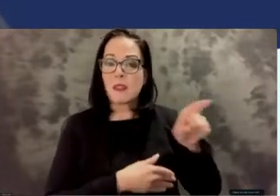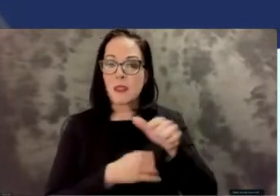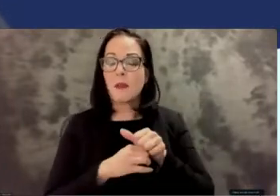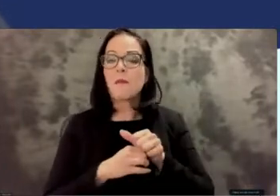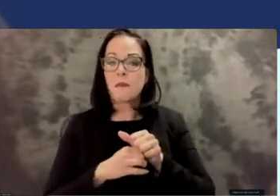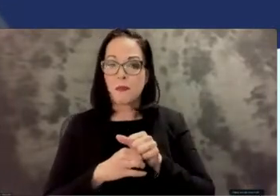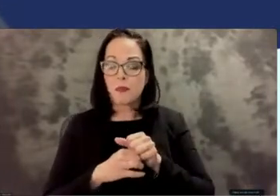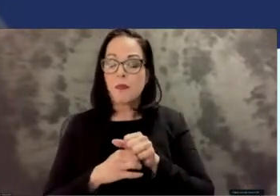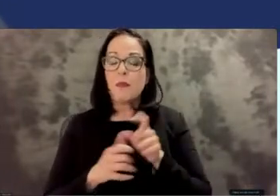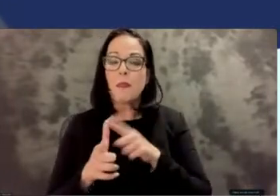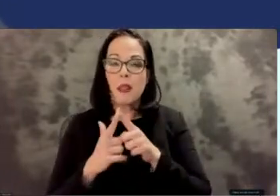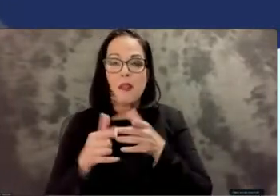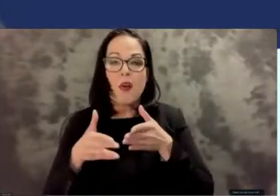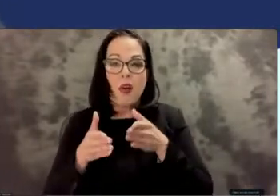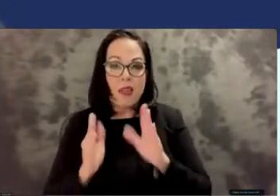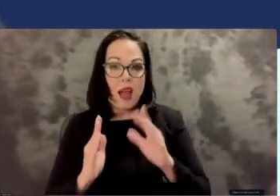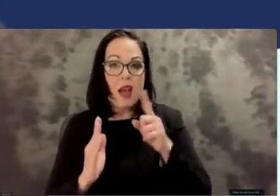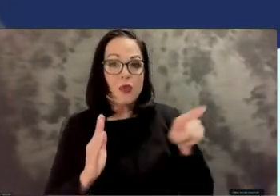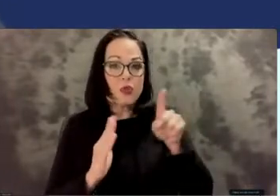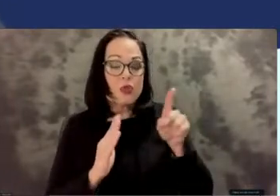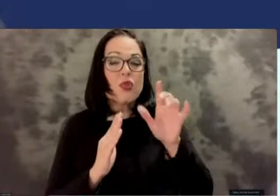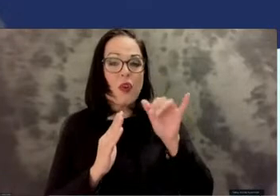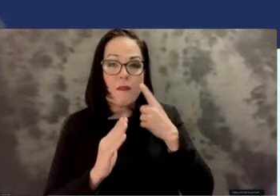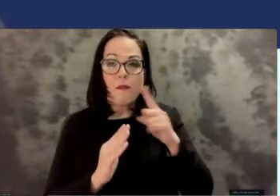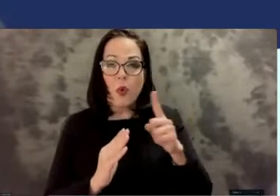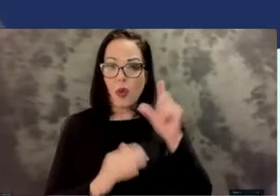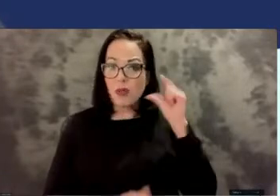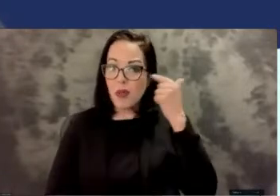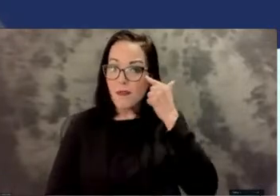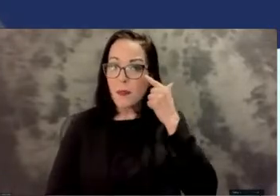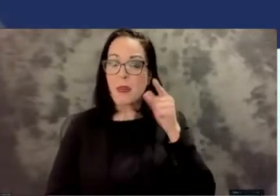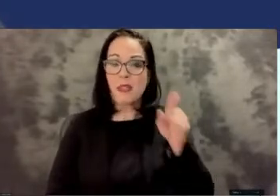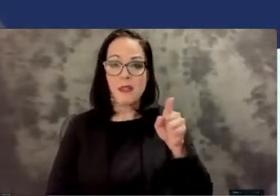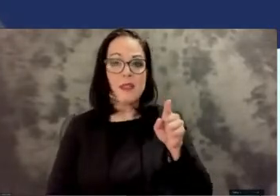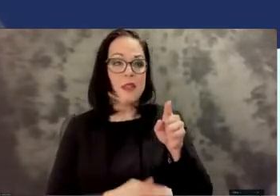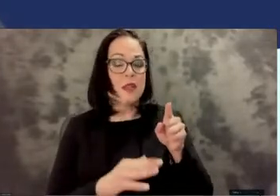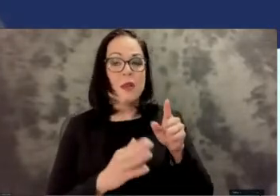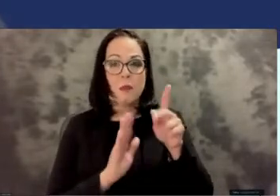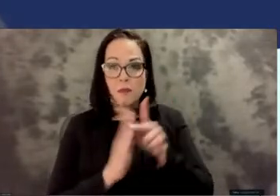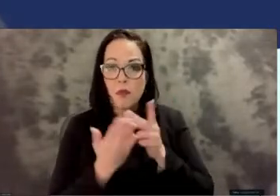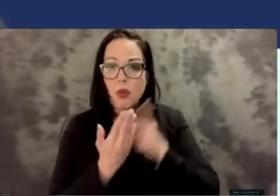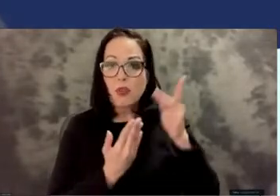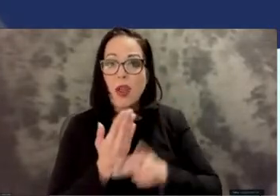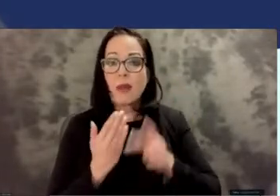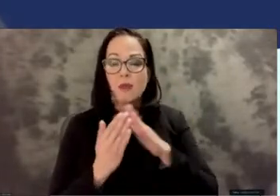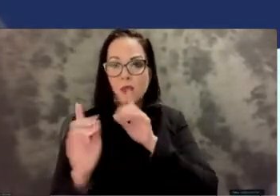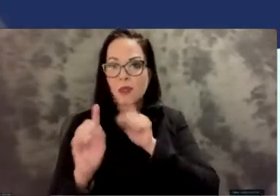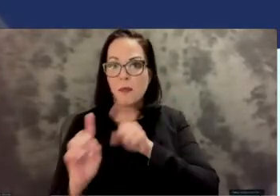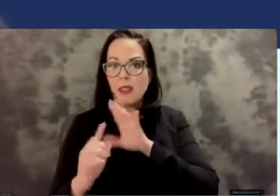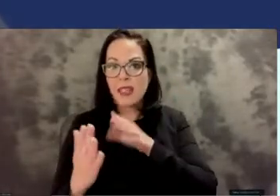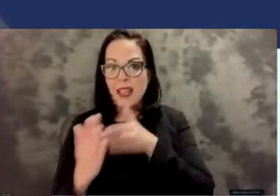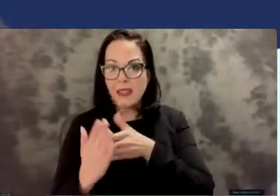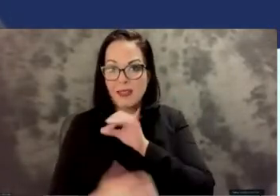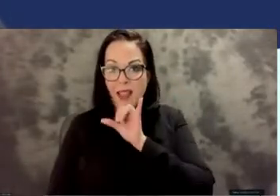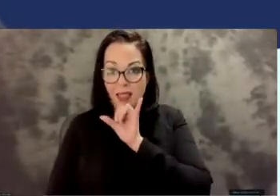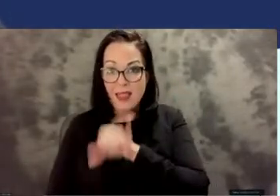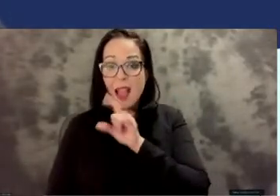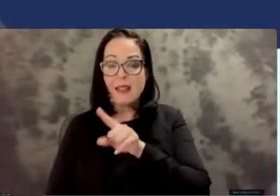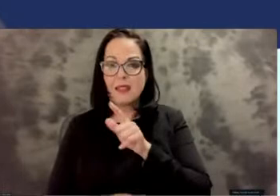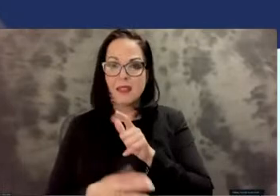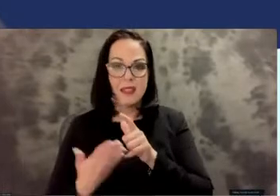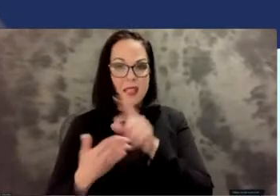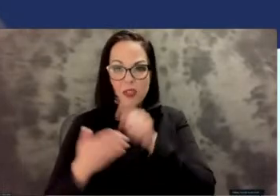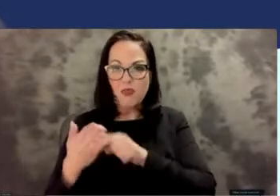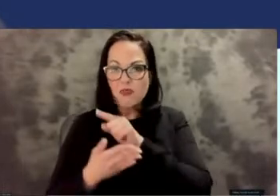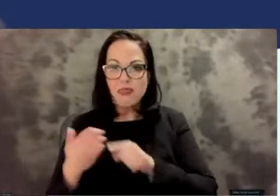local governments to conduct programs to prevent and respond to hate crimes. And at the signing, President Biden acknowledged the deep roots